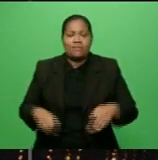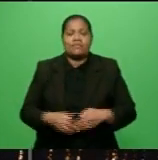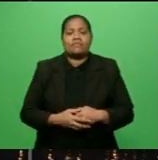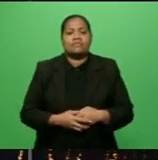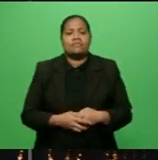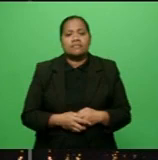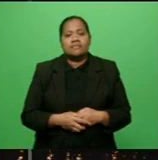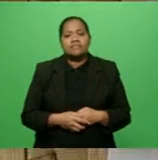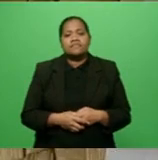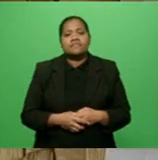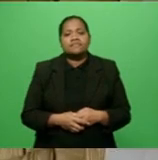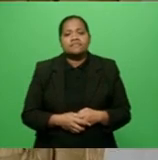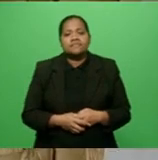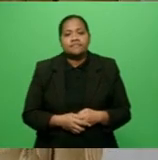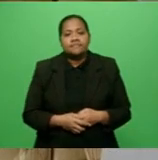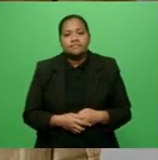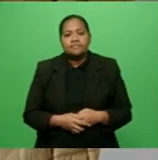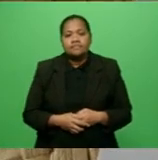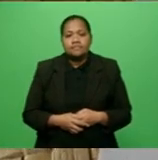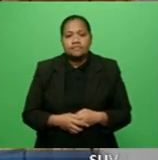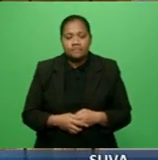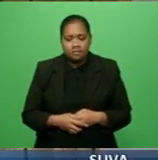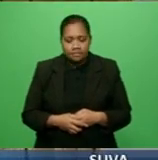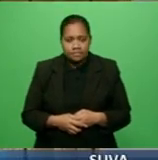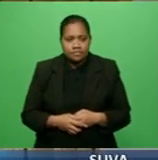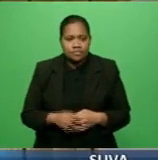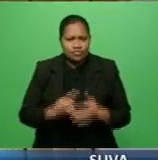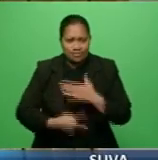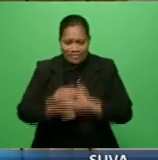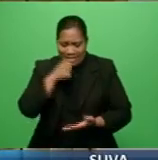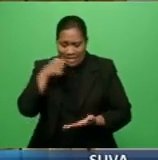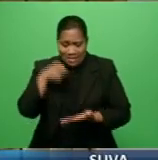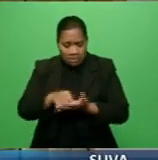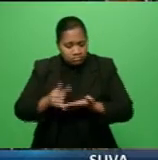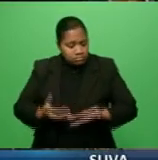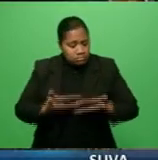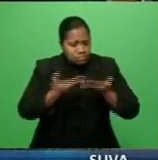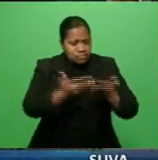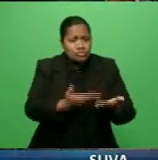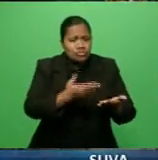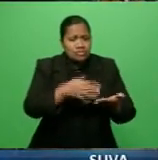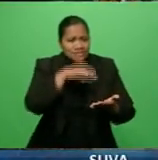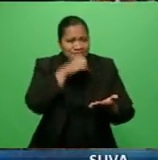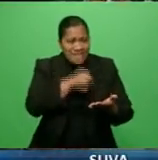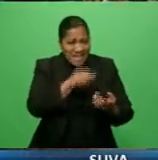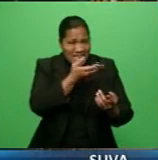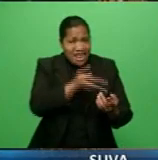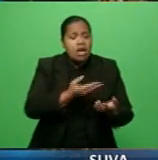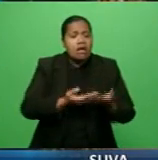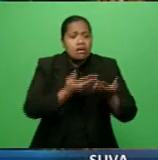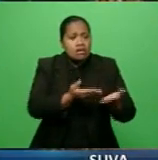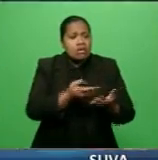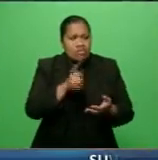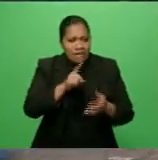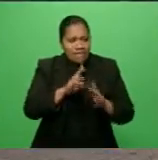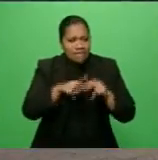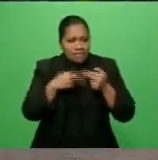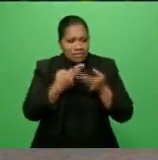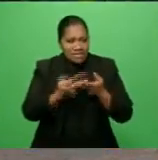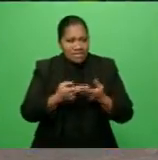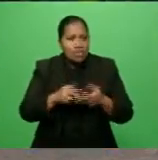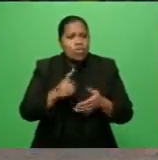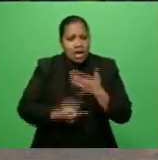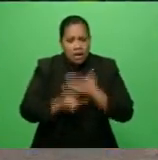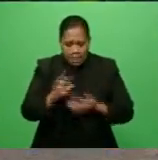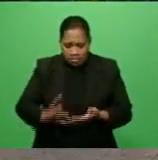more. This was the approval letter given to Rakesh Chand, one of the many families in River Road who forked money after